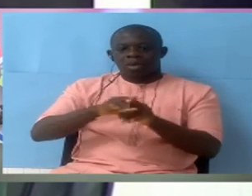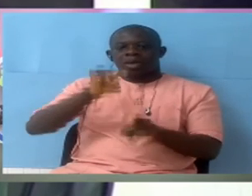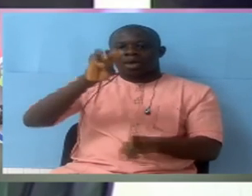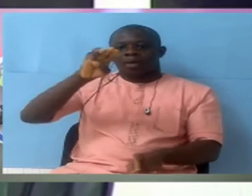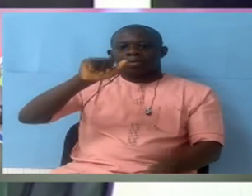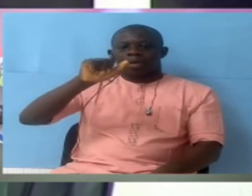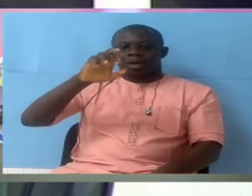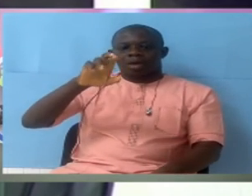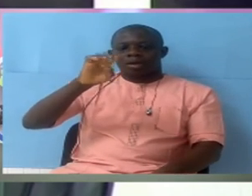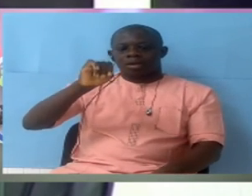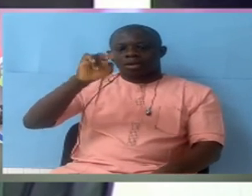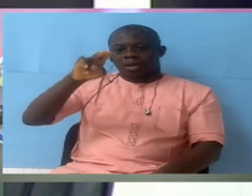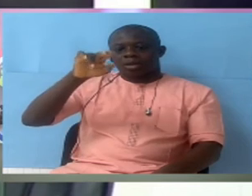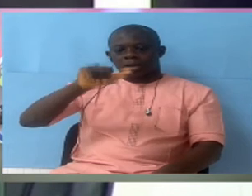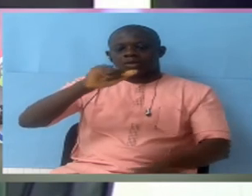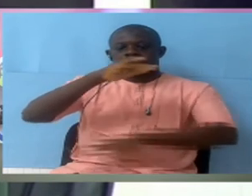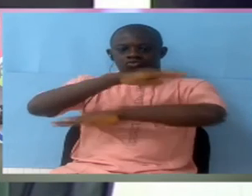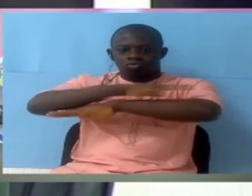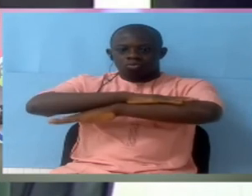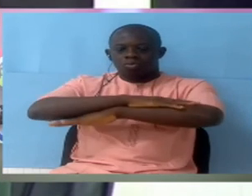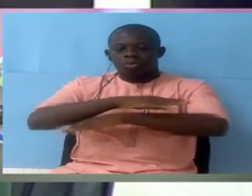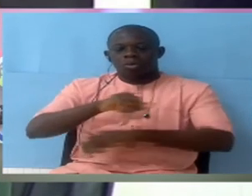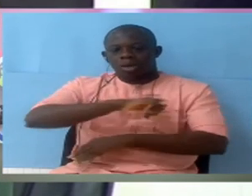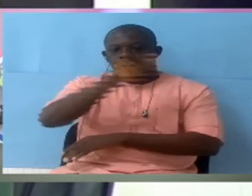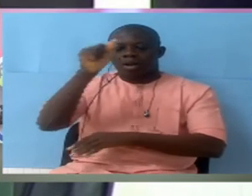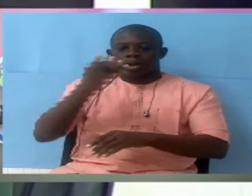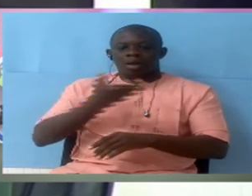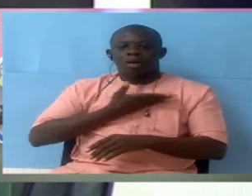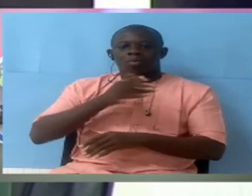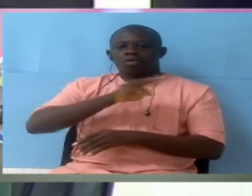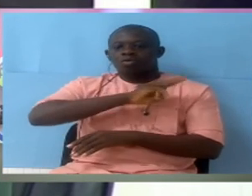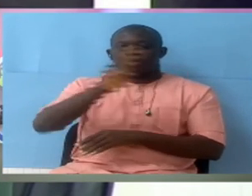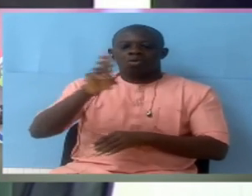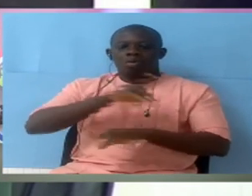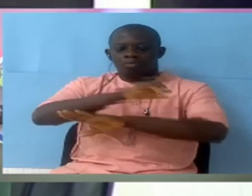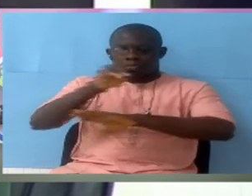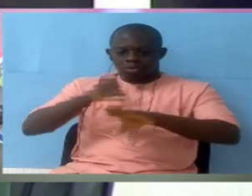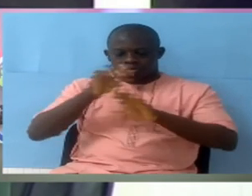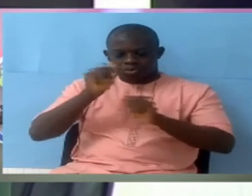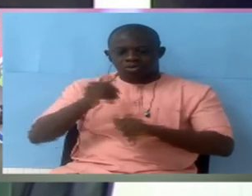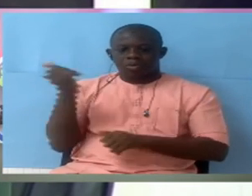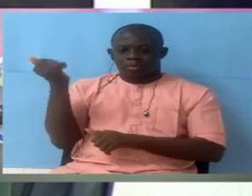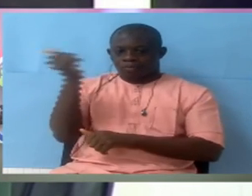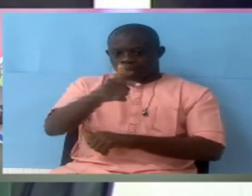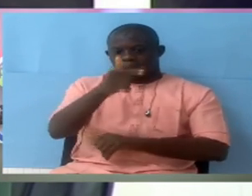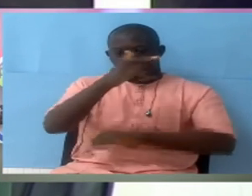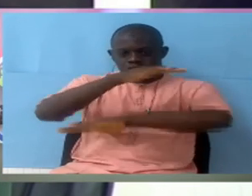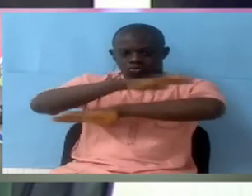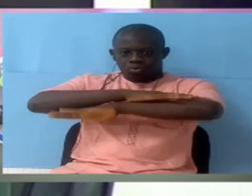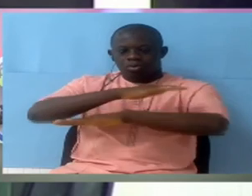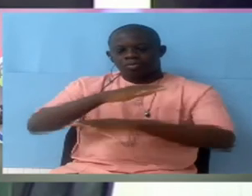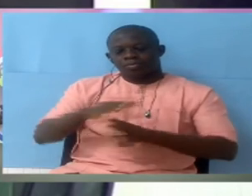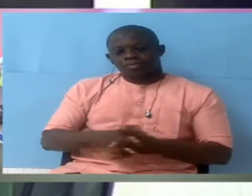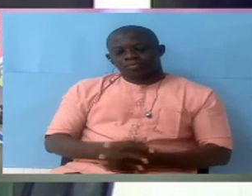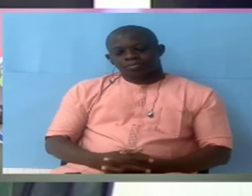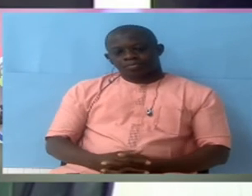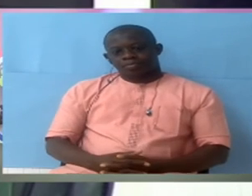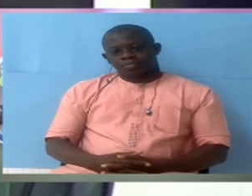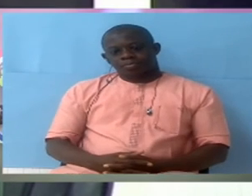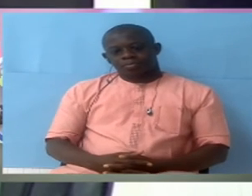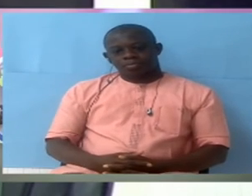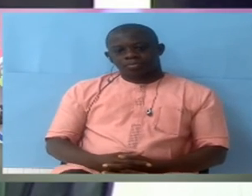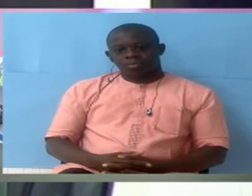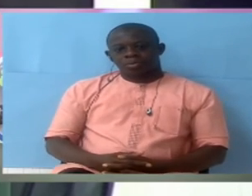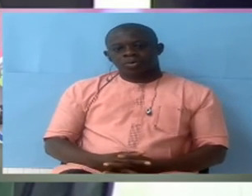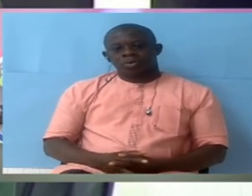sixth form marina and there was nowhere that we can pay amuton fen fo xamne dañ ko doon mëna fayal so